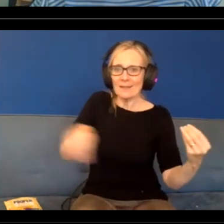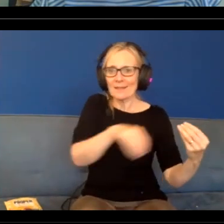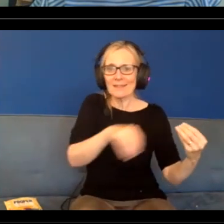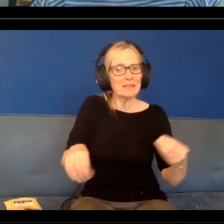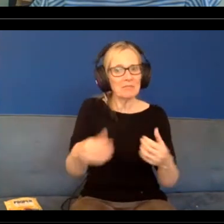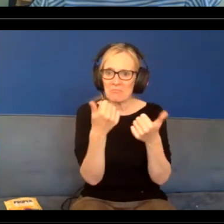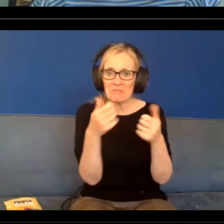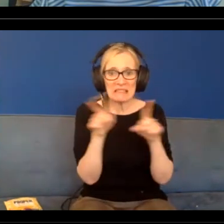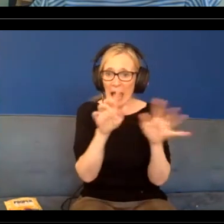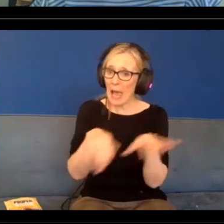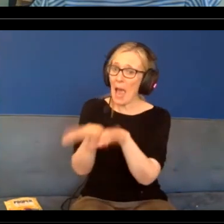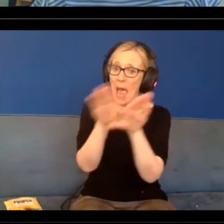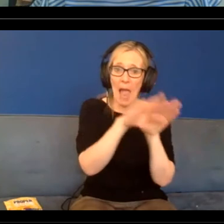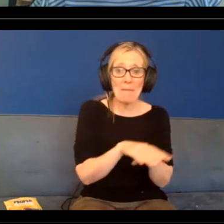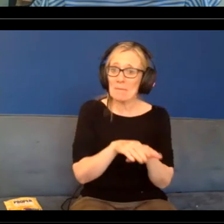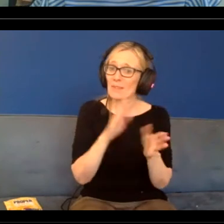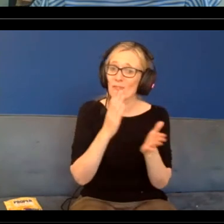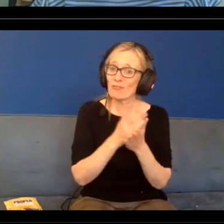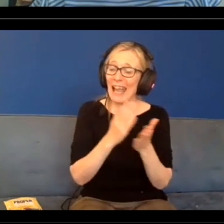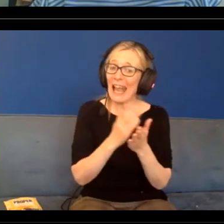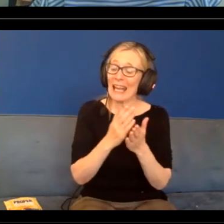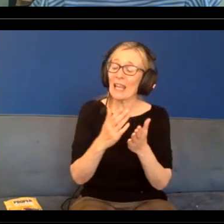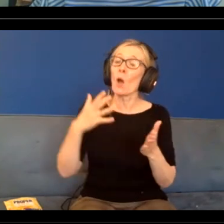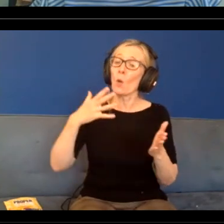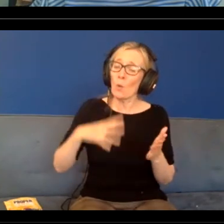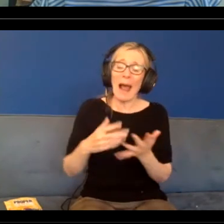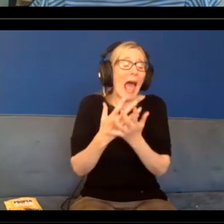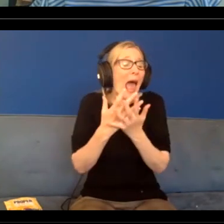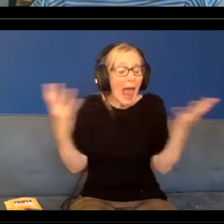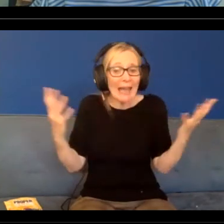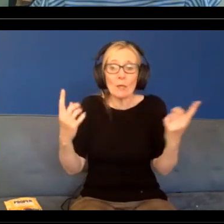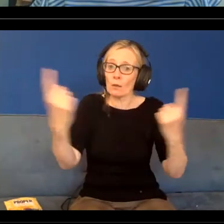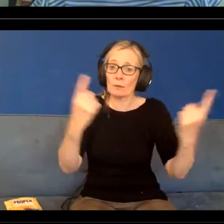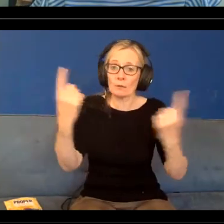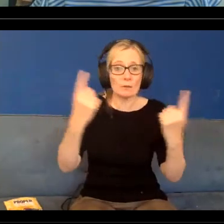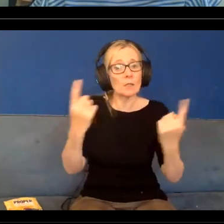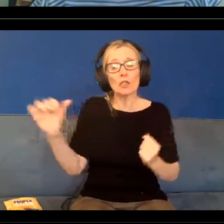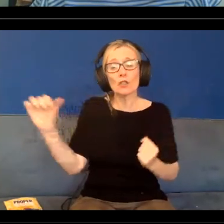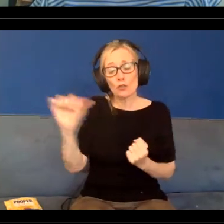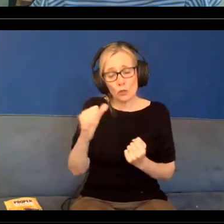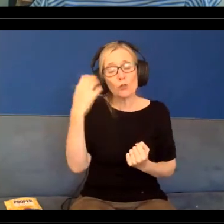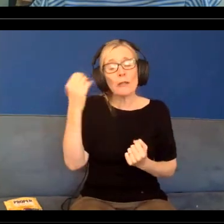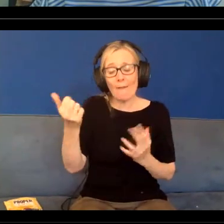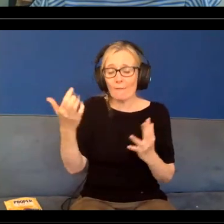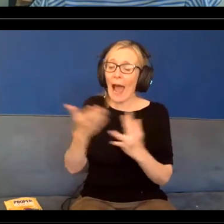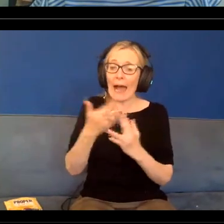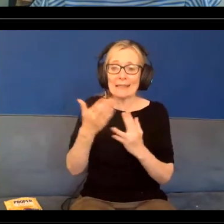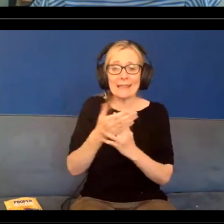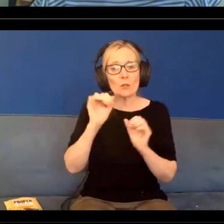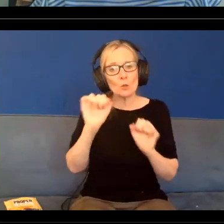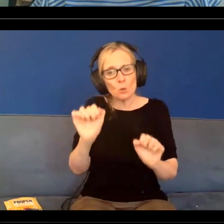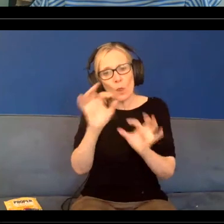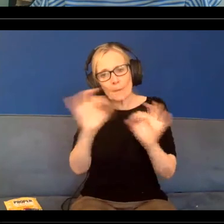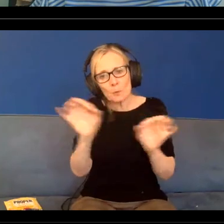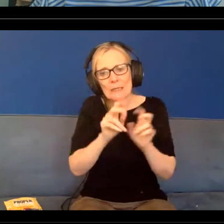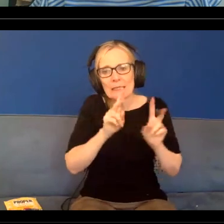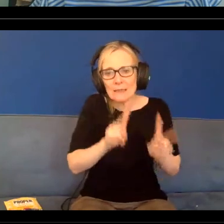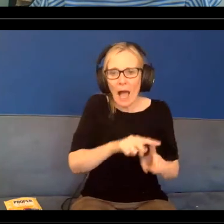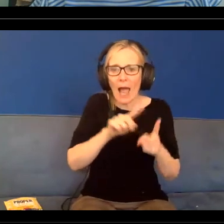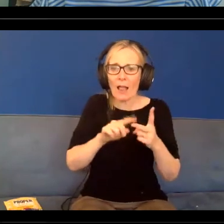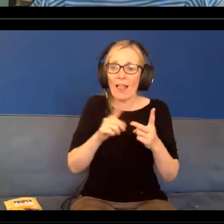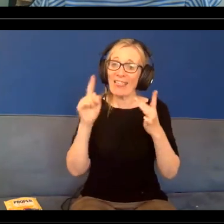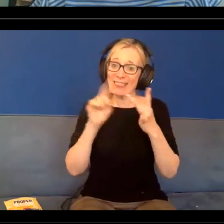that comes our way access to the music style, the musical level, the instrument that they're interested in